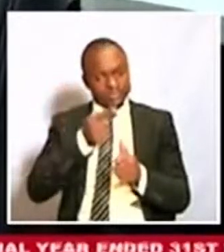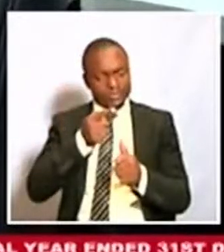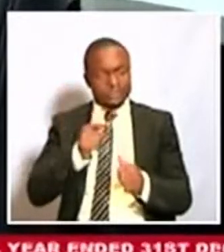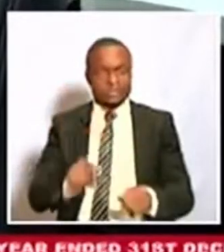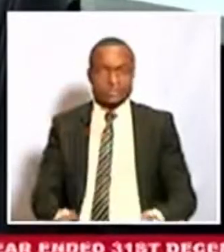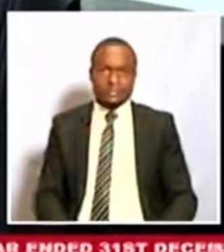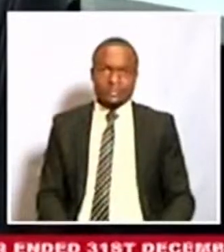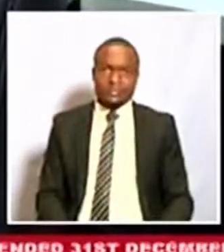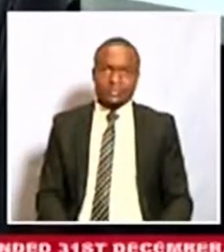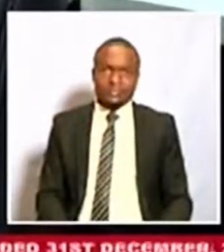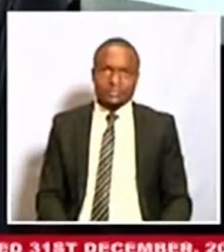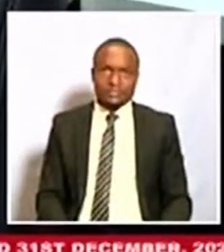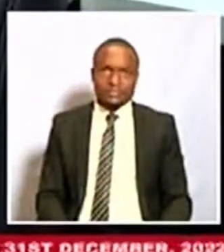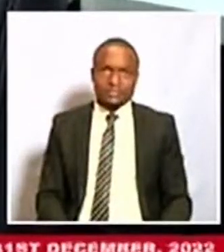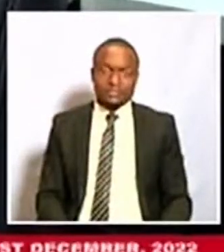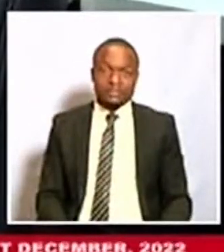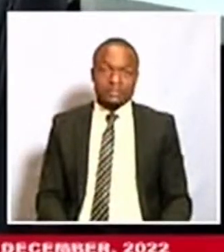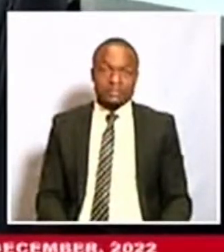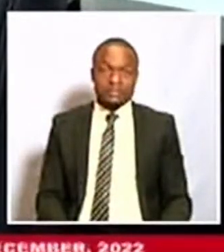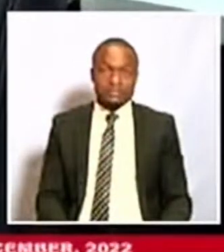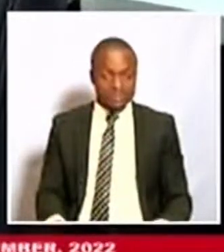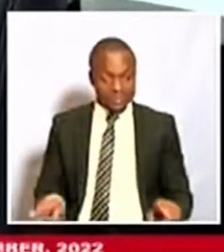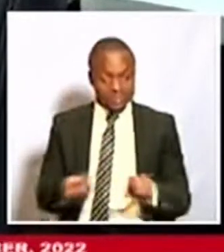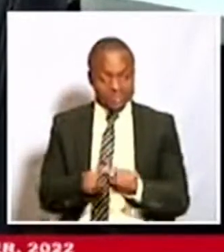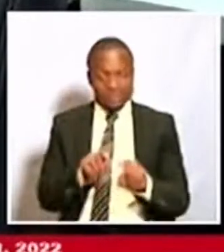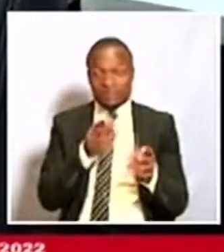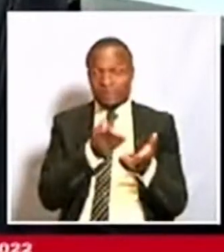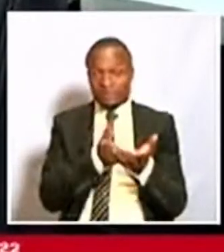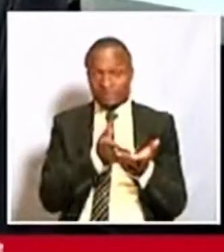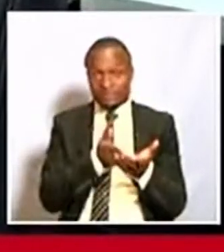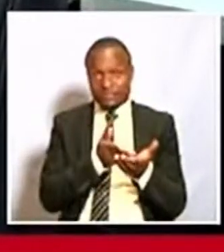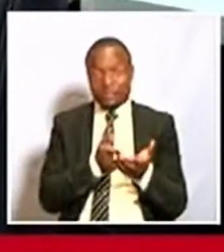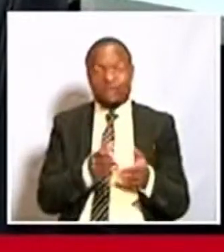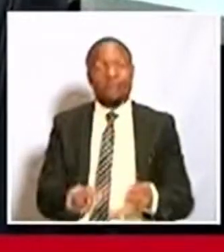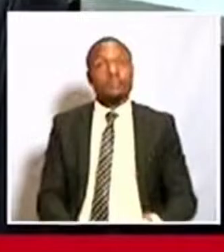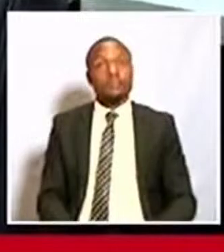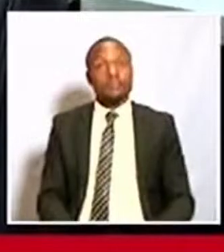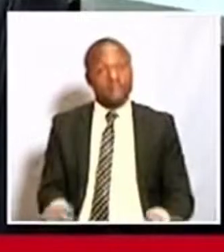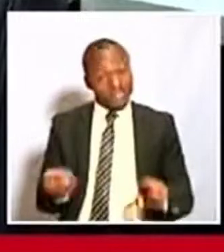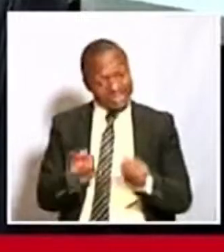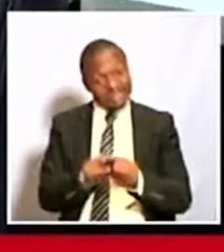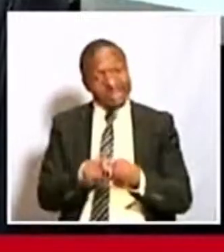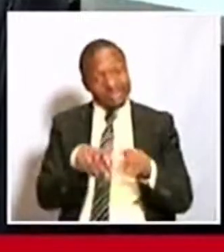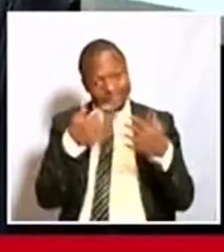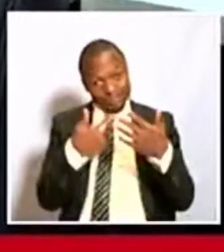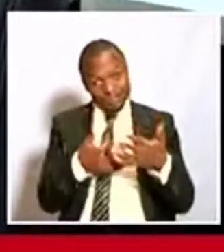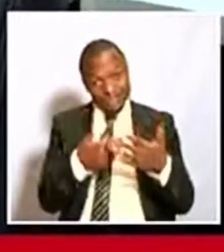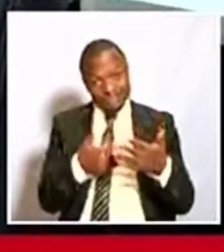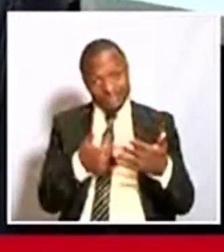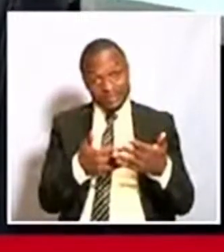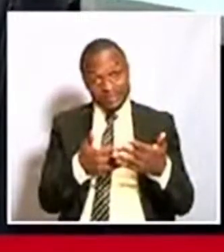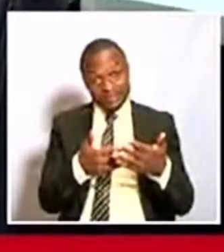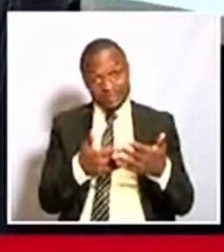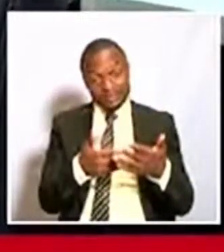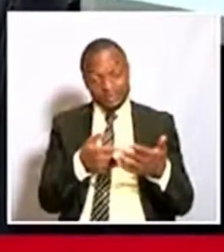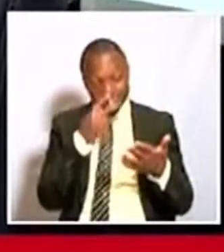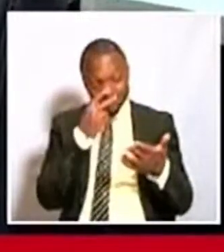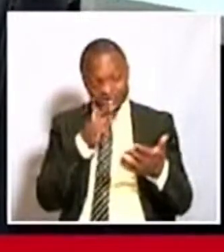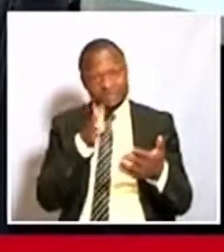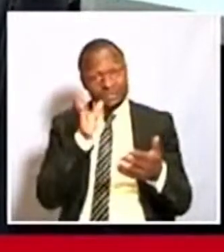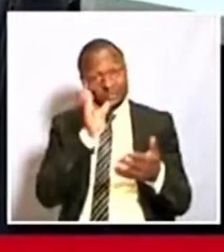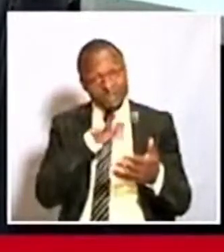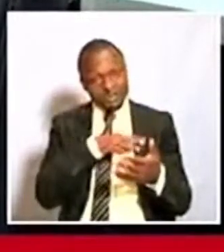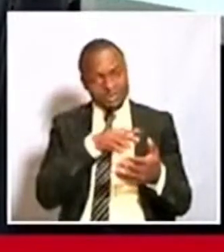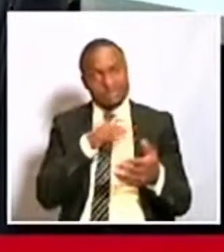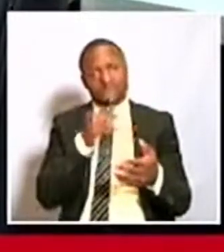What is that? The same, sir. On the same page? Yes, sir. Oh, I Just see. down. Okay, I've seen it. Yes, so